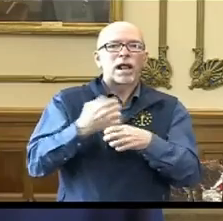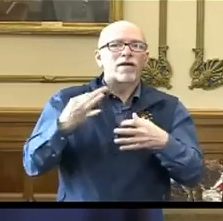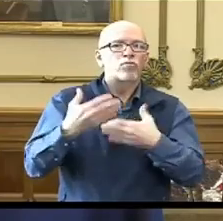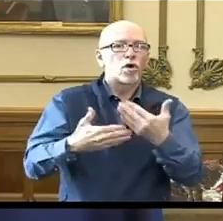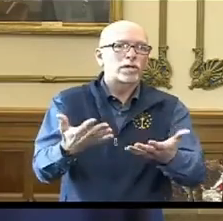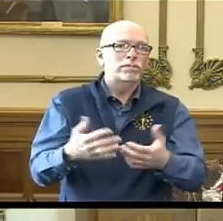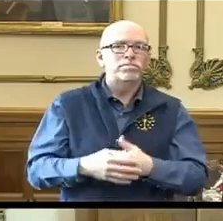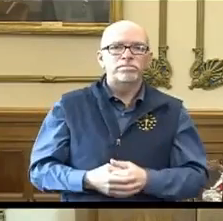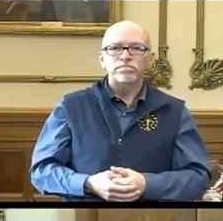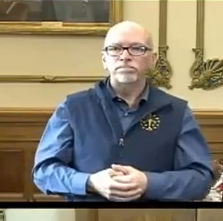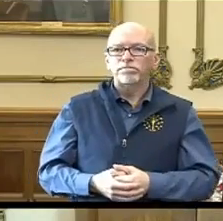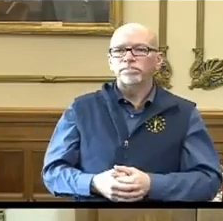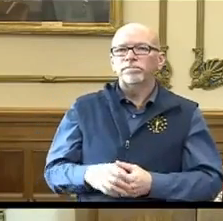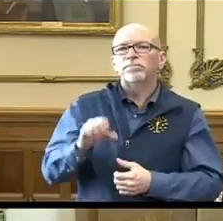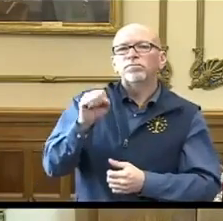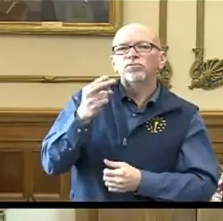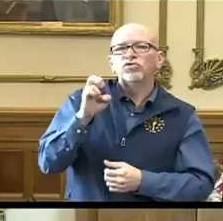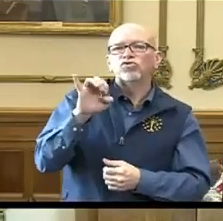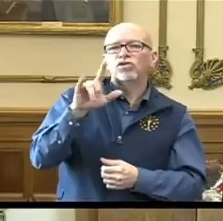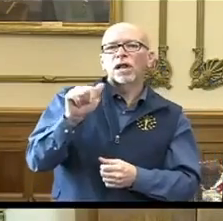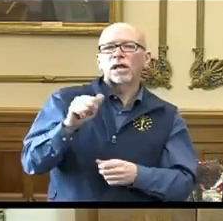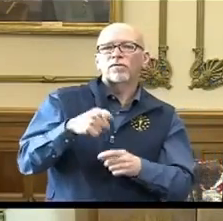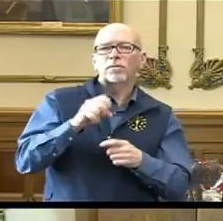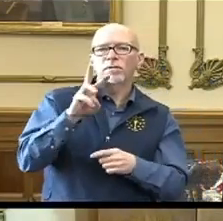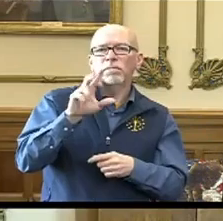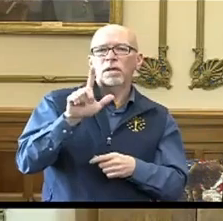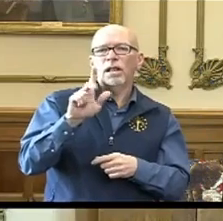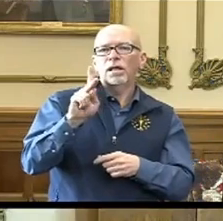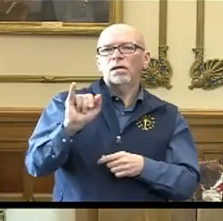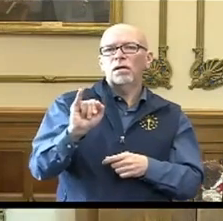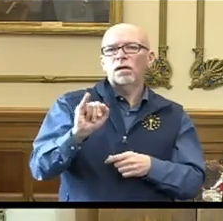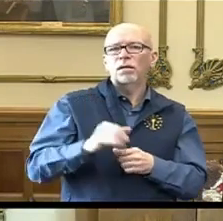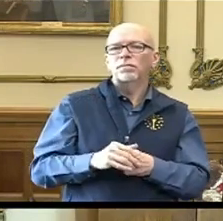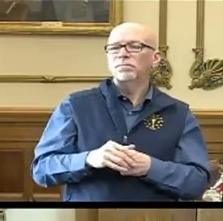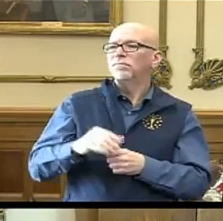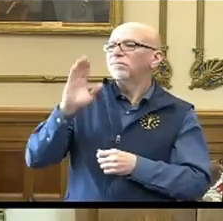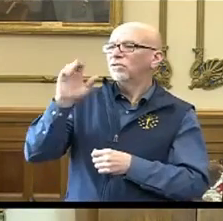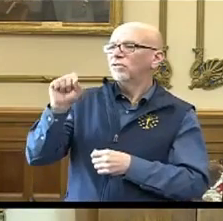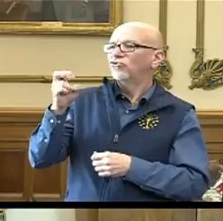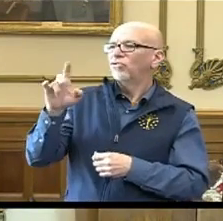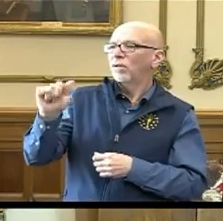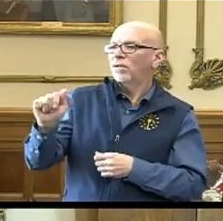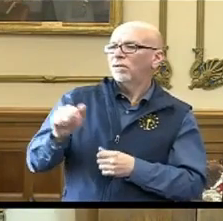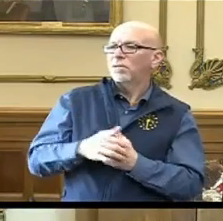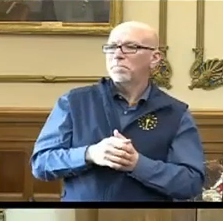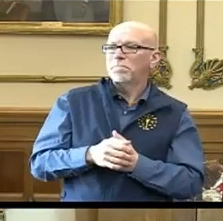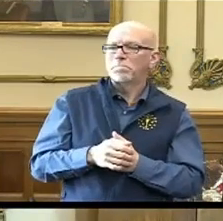progress. Sheila, WLKI. Good afternoon, Sheila.